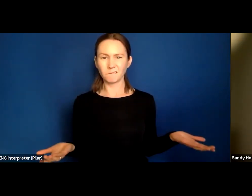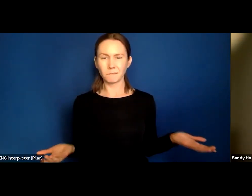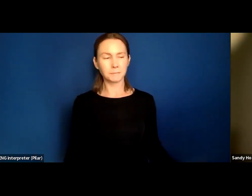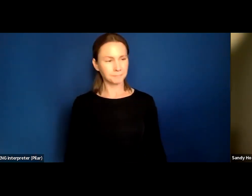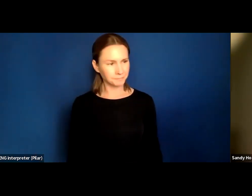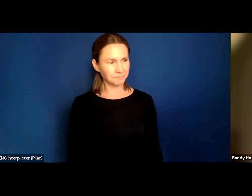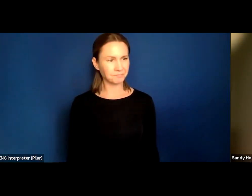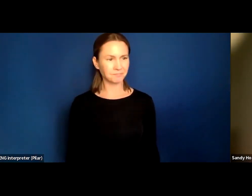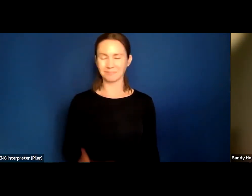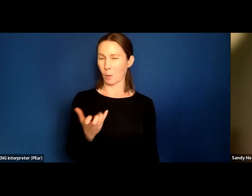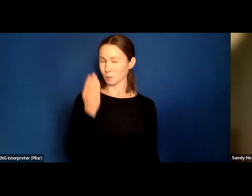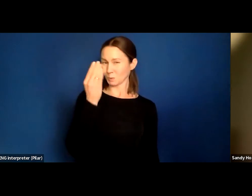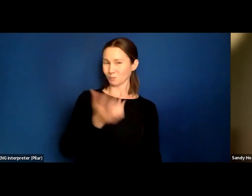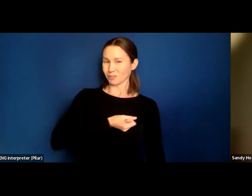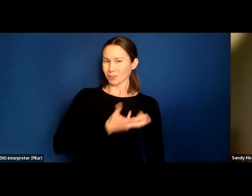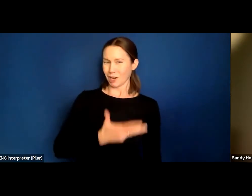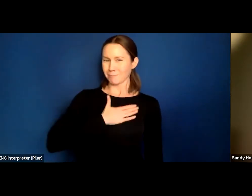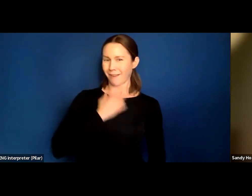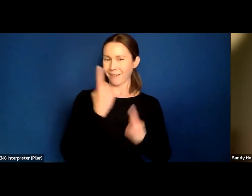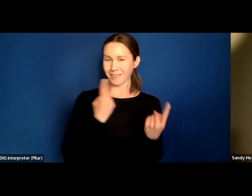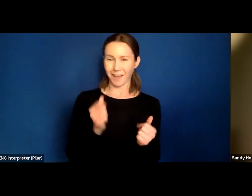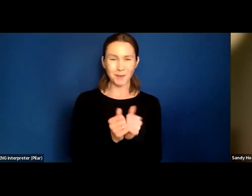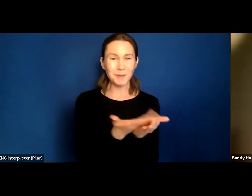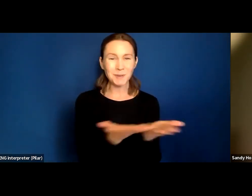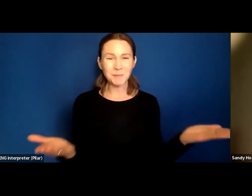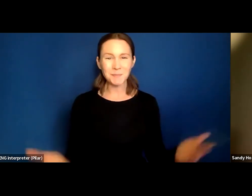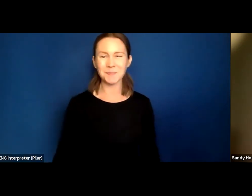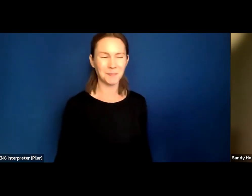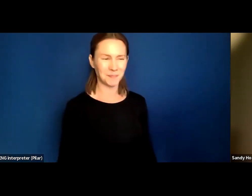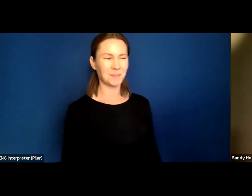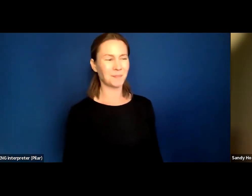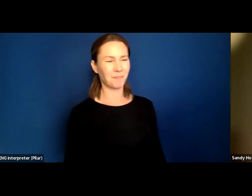And so I'd like to share one of those reflections with all of you now.